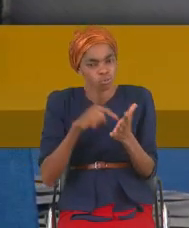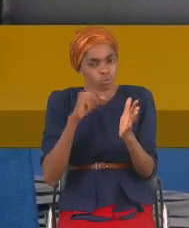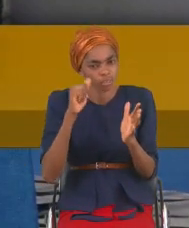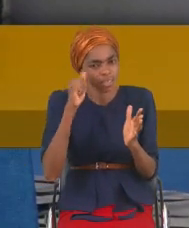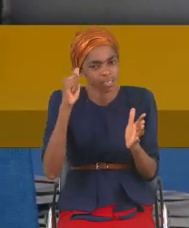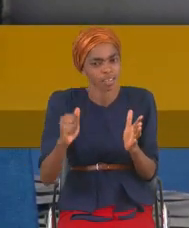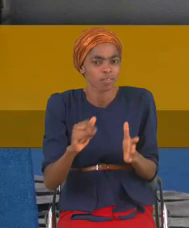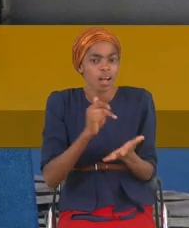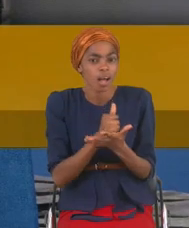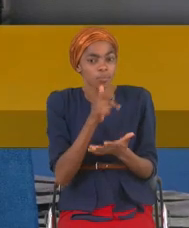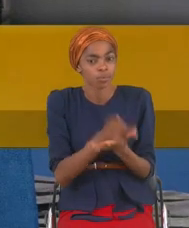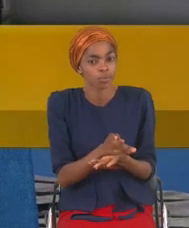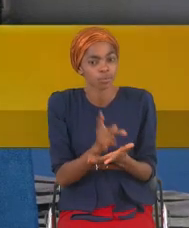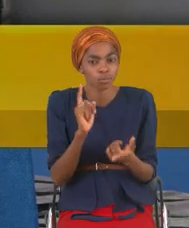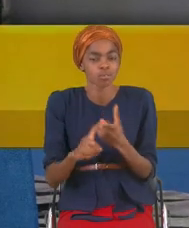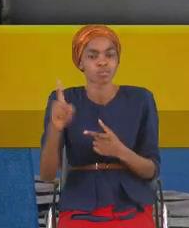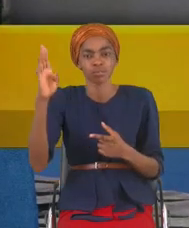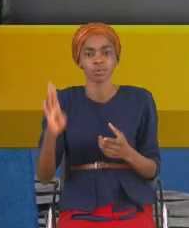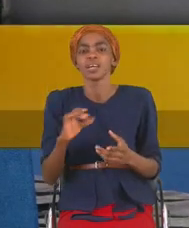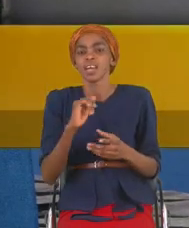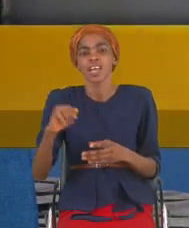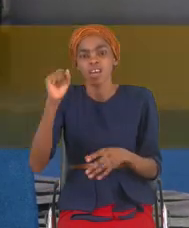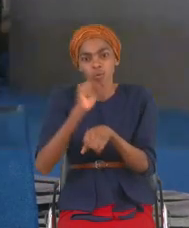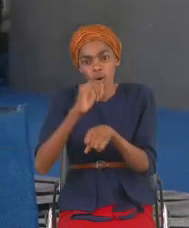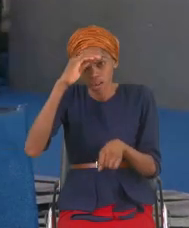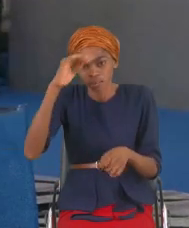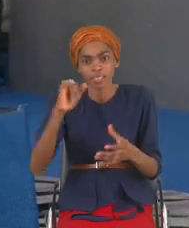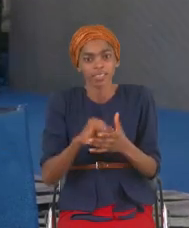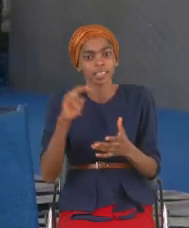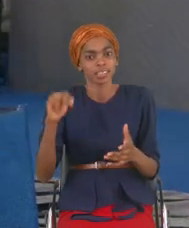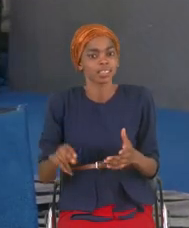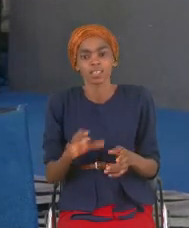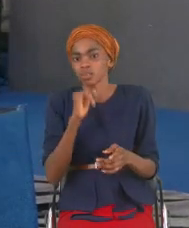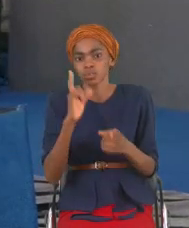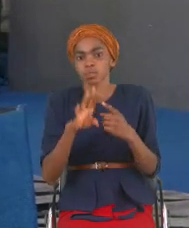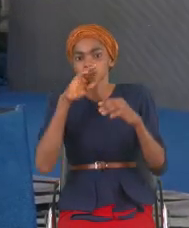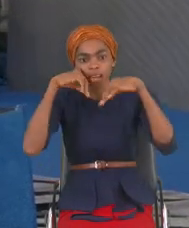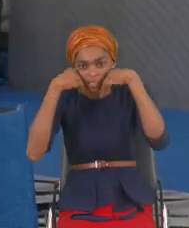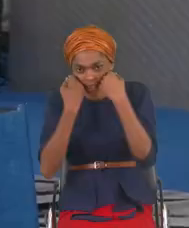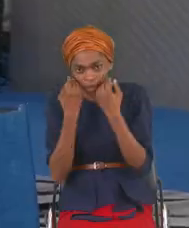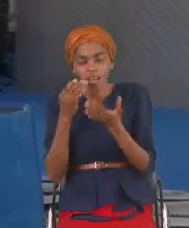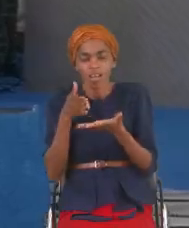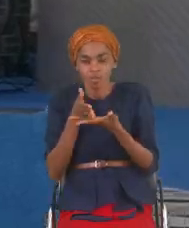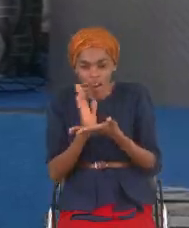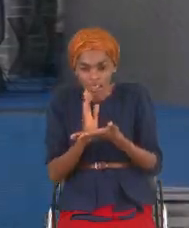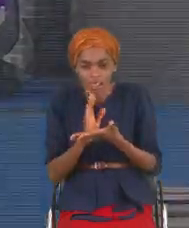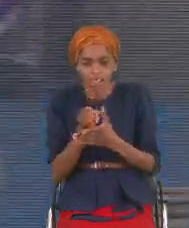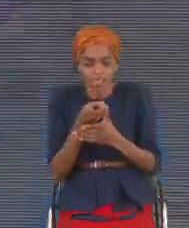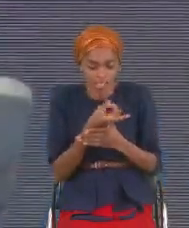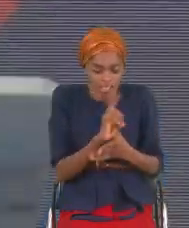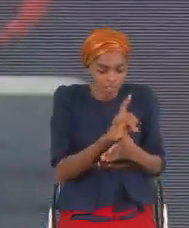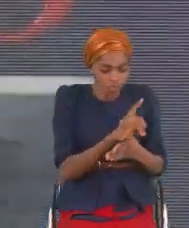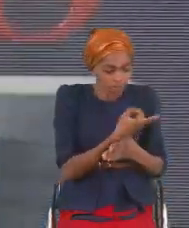approved unto god a workman that needeth not to be ashamed rightly dividing